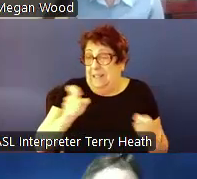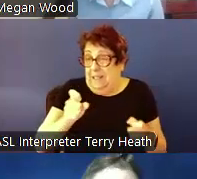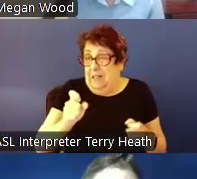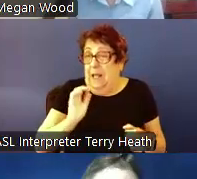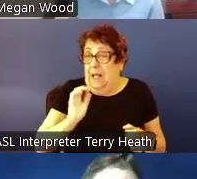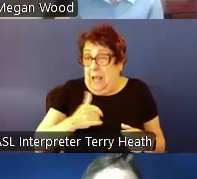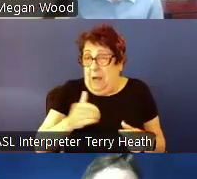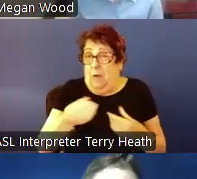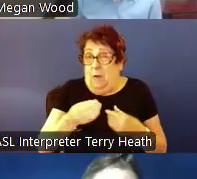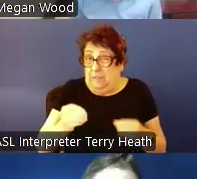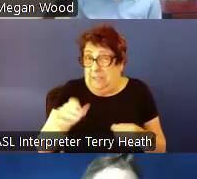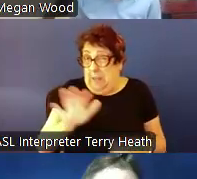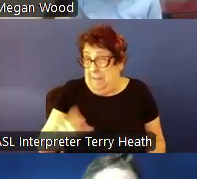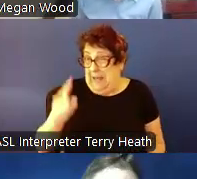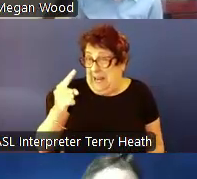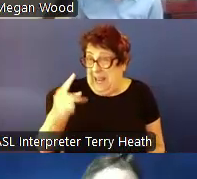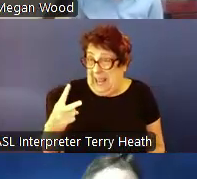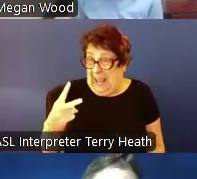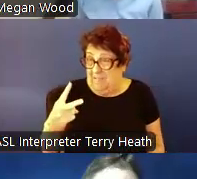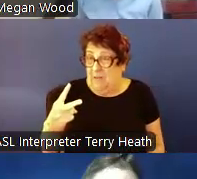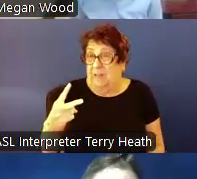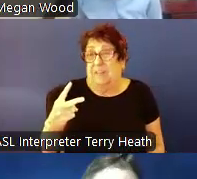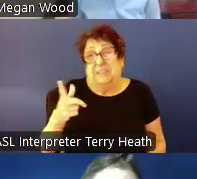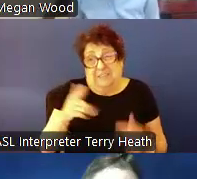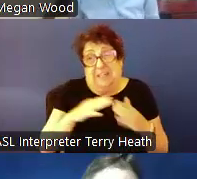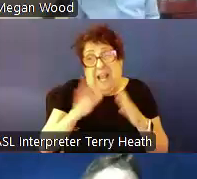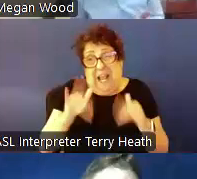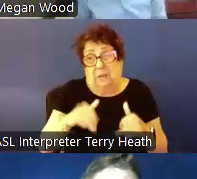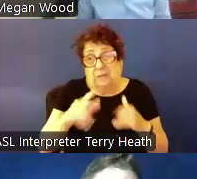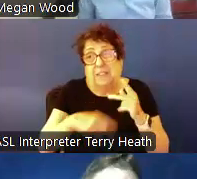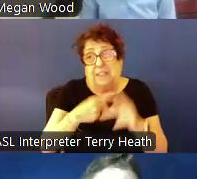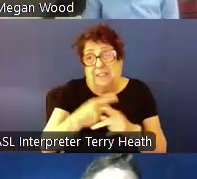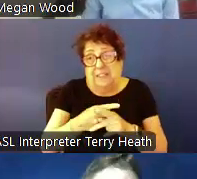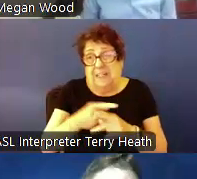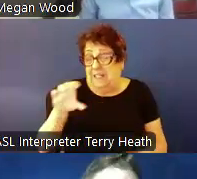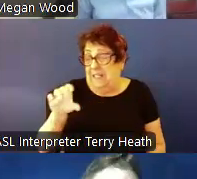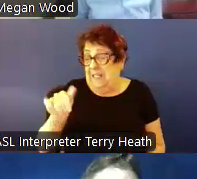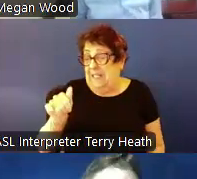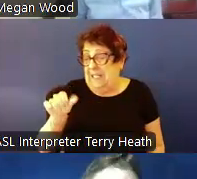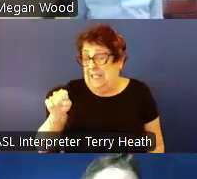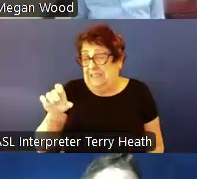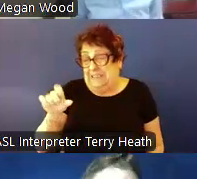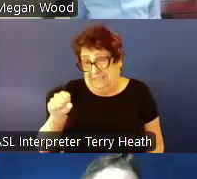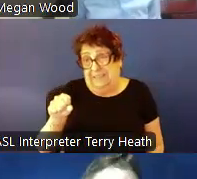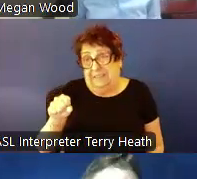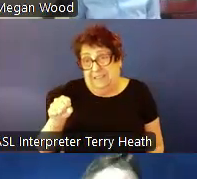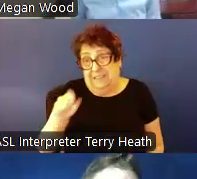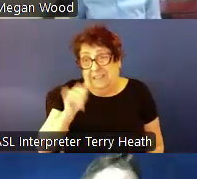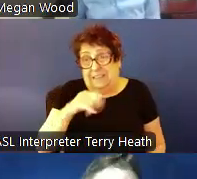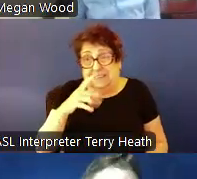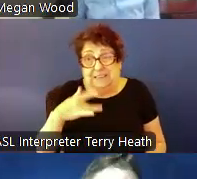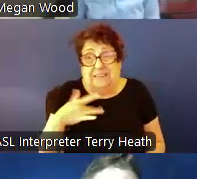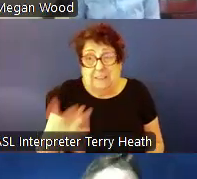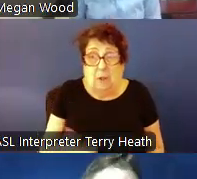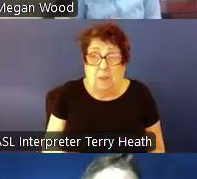were housing cases in 2022, and that is fairly standard. There may have been a few more housing cases that year because it's the year that